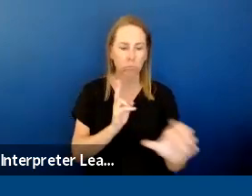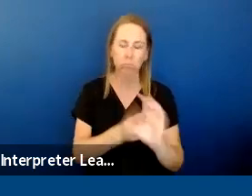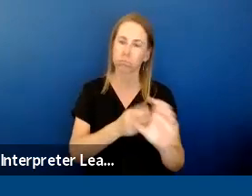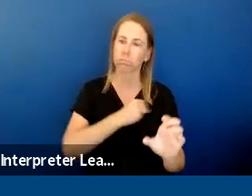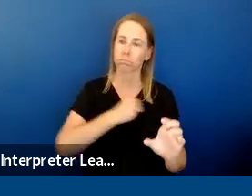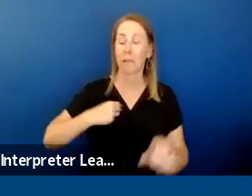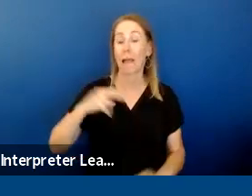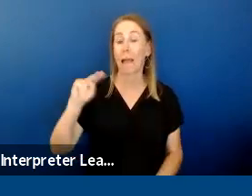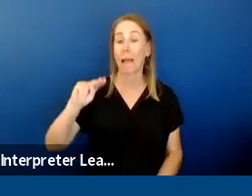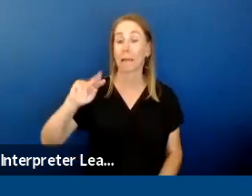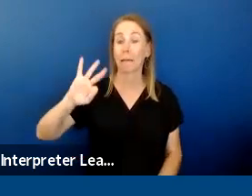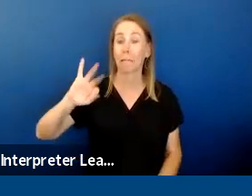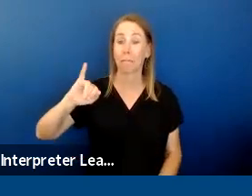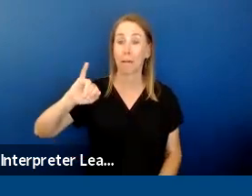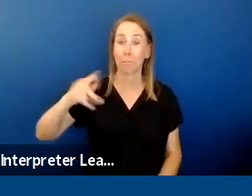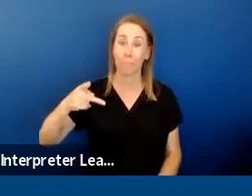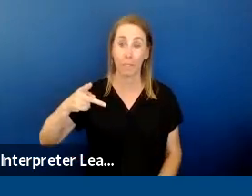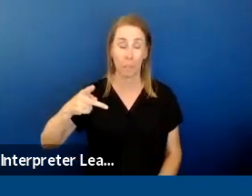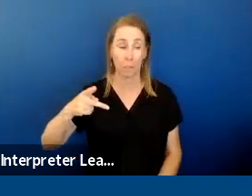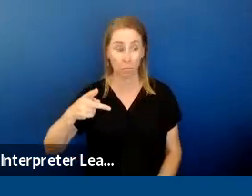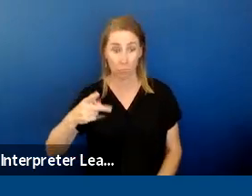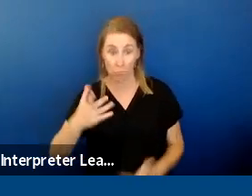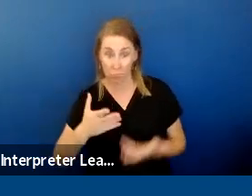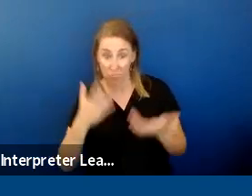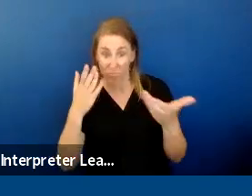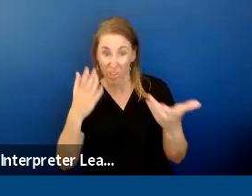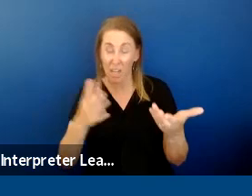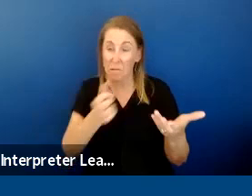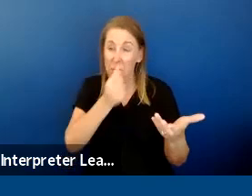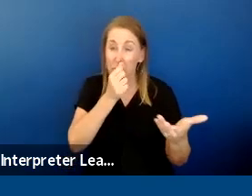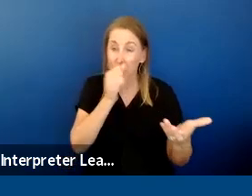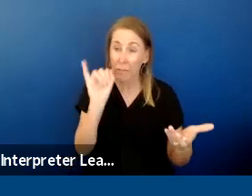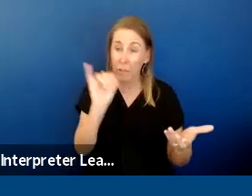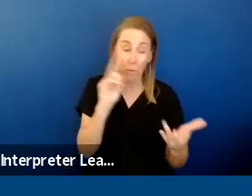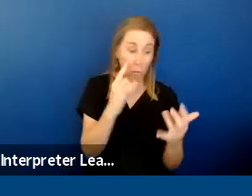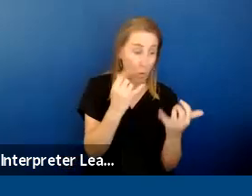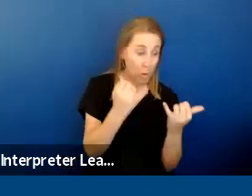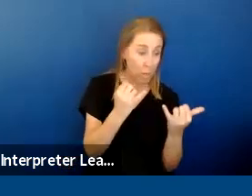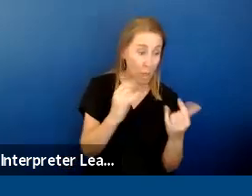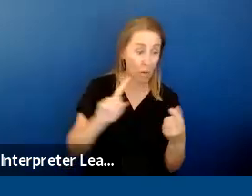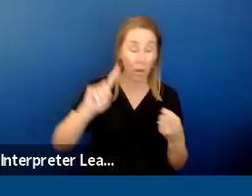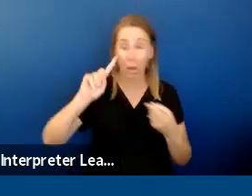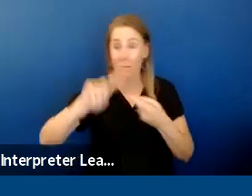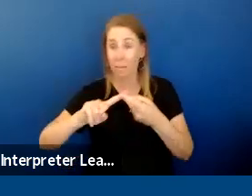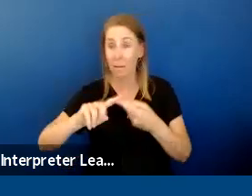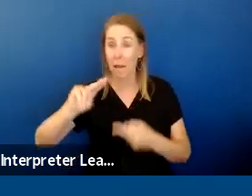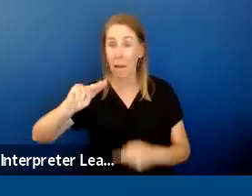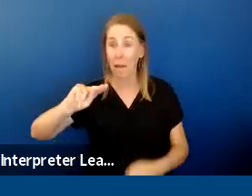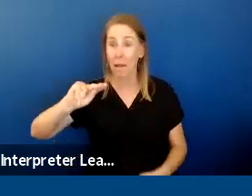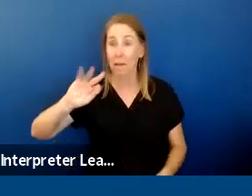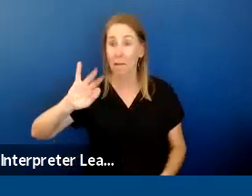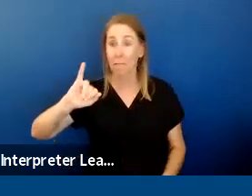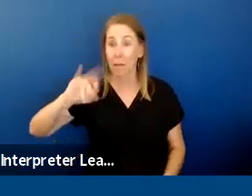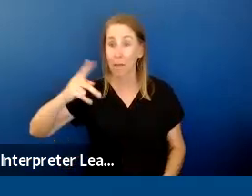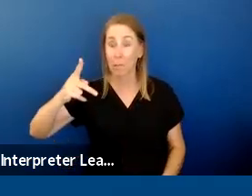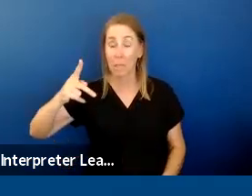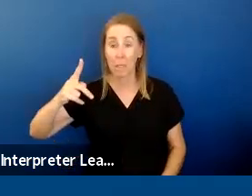recommend you seek out private insurance in the time between now and when NFIP insurance is available?